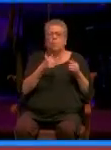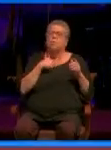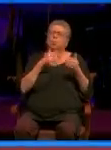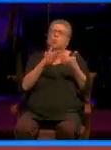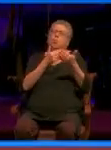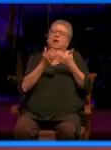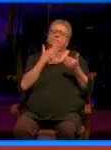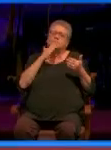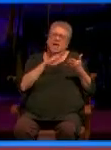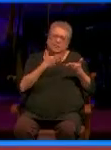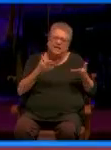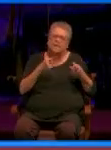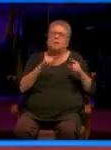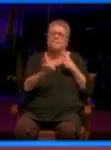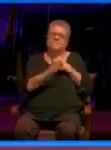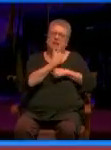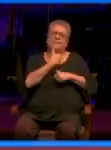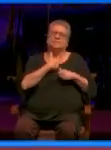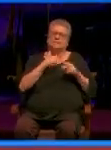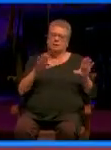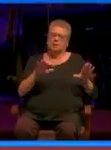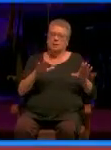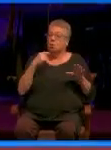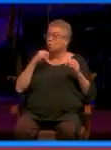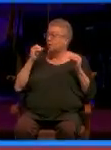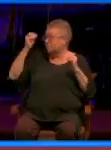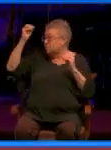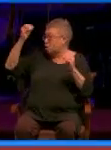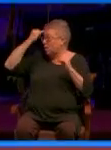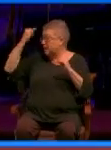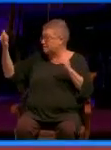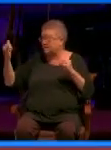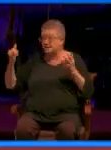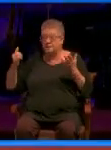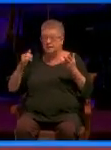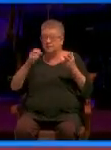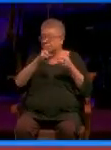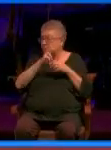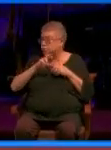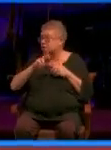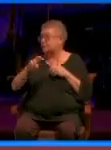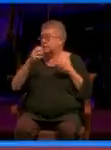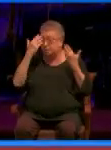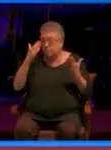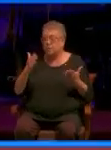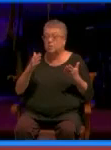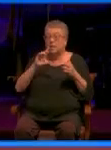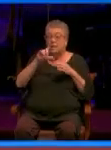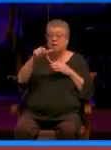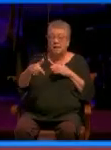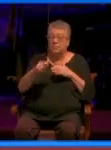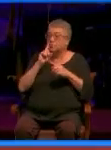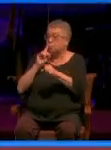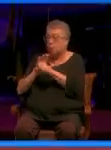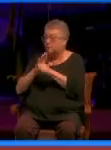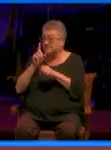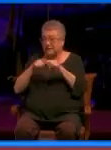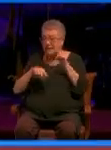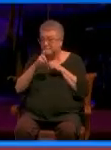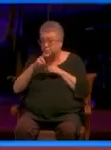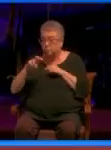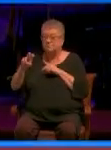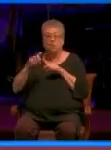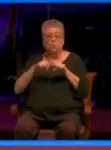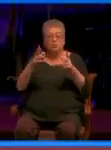whatever curse. I'll take the blame. Now, we have no idea if the curse can be transferred, because we understand later that the promise can't be transferred, but